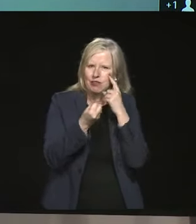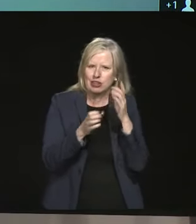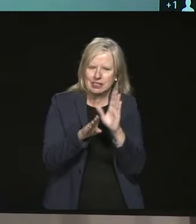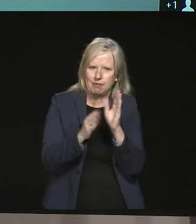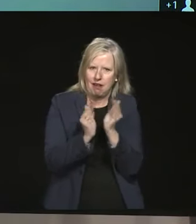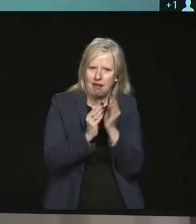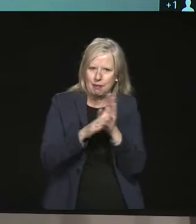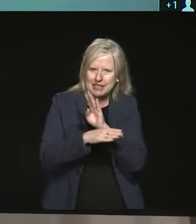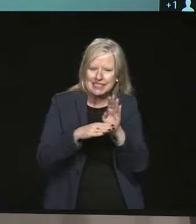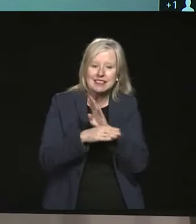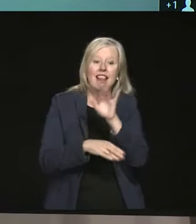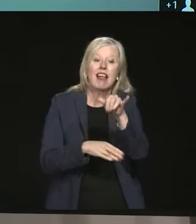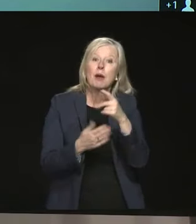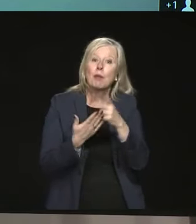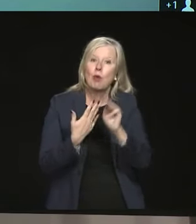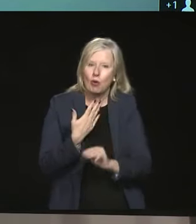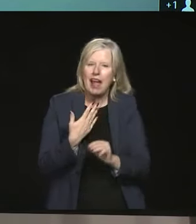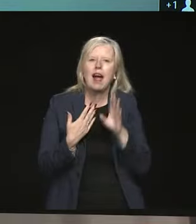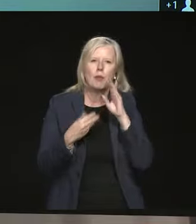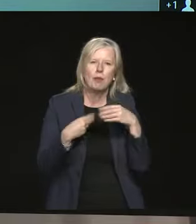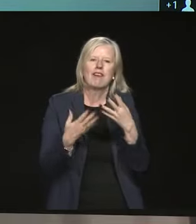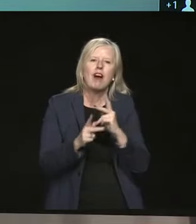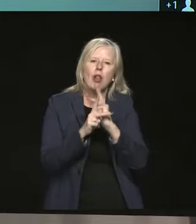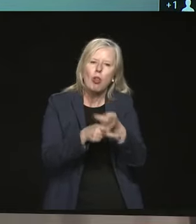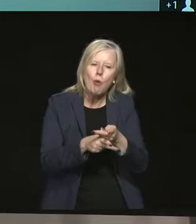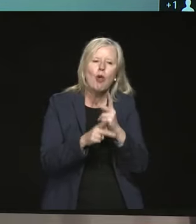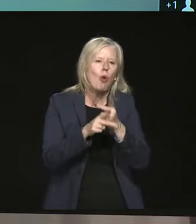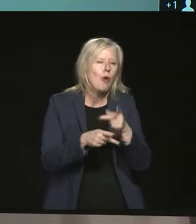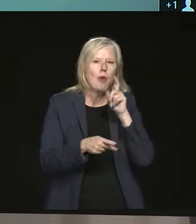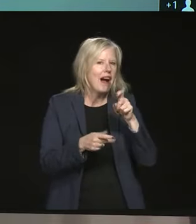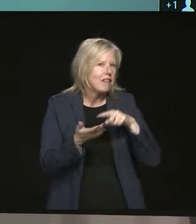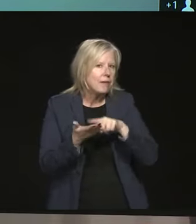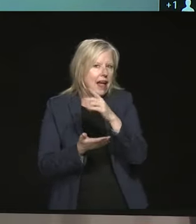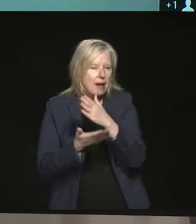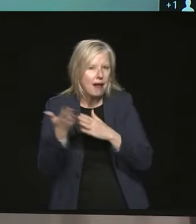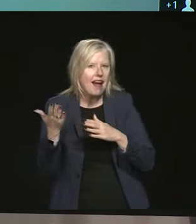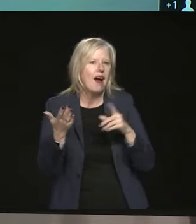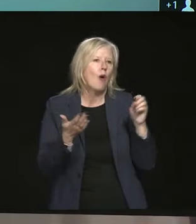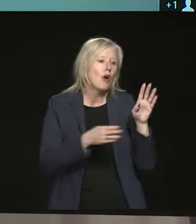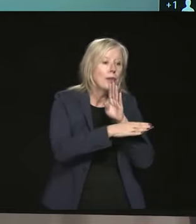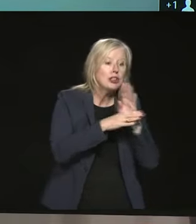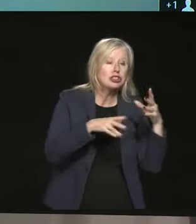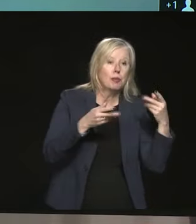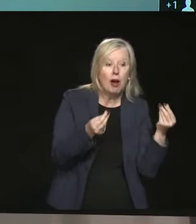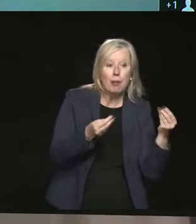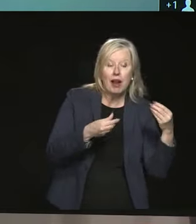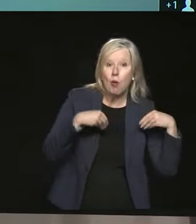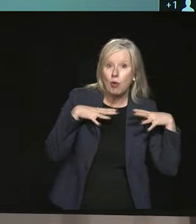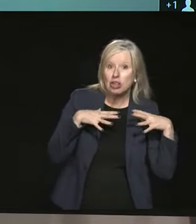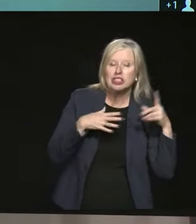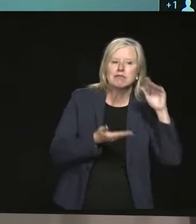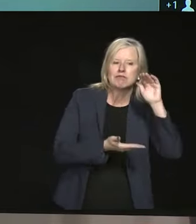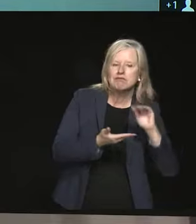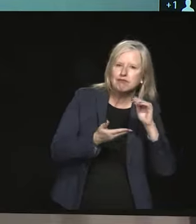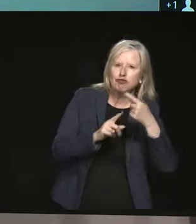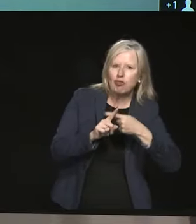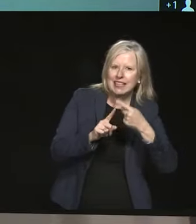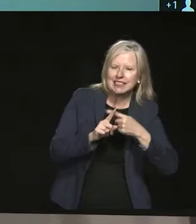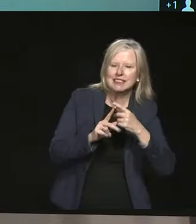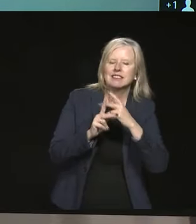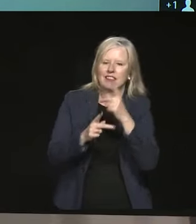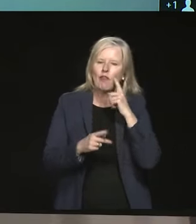provide loans and forgivable loans to commercial property owners who will in turn lower the rent for their small business tenants